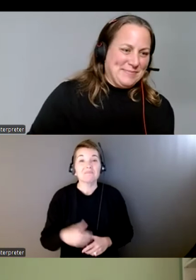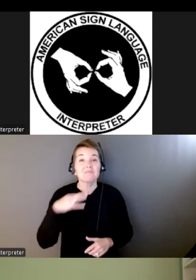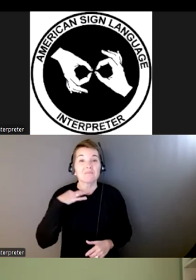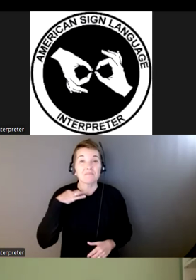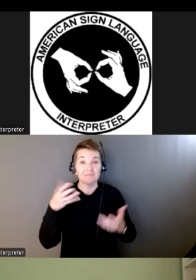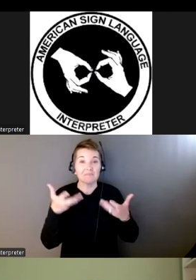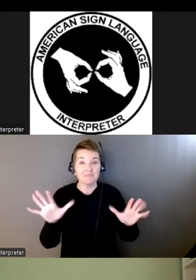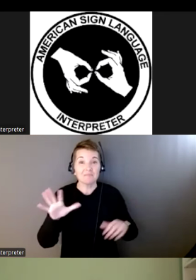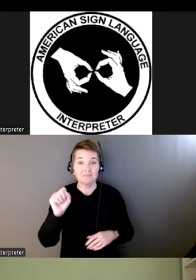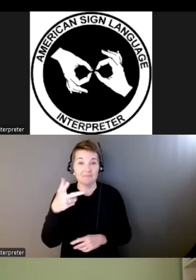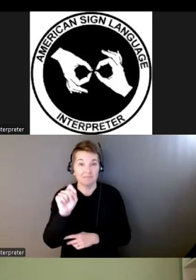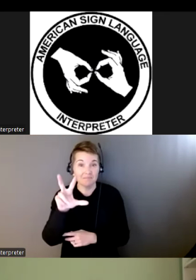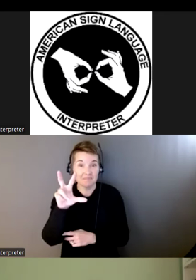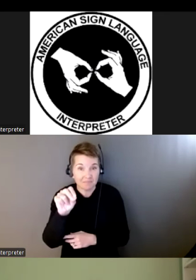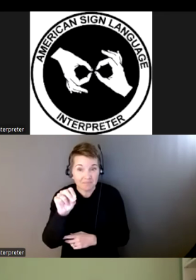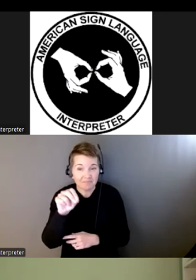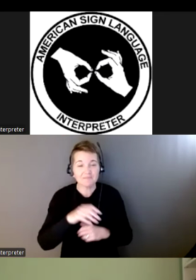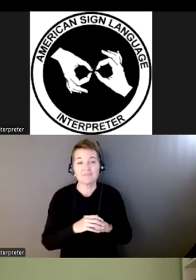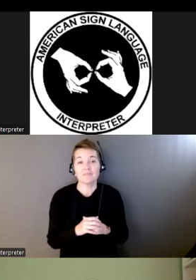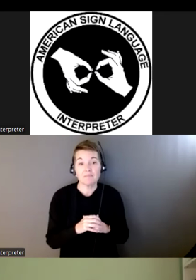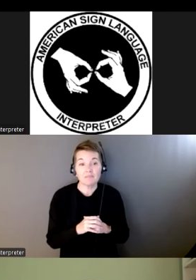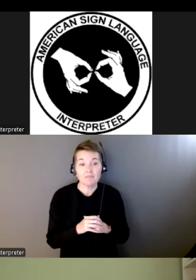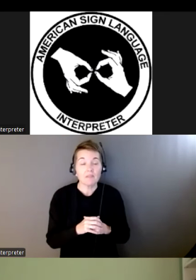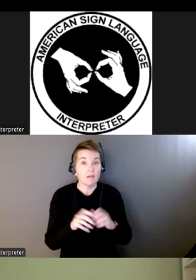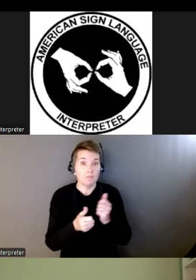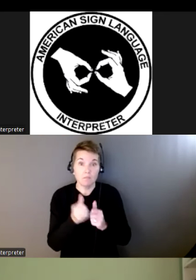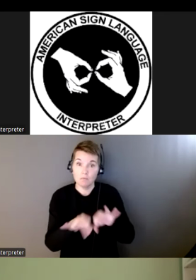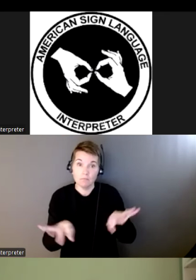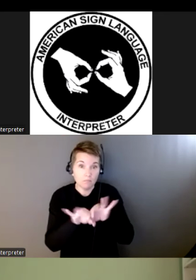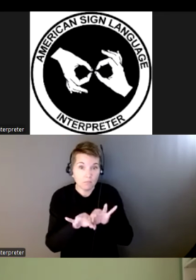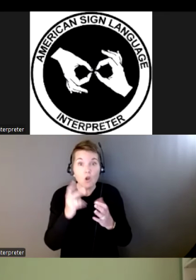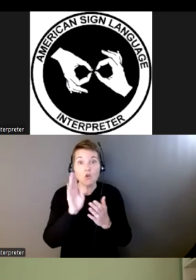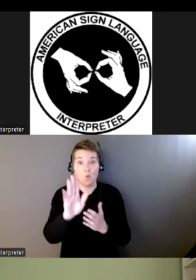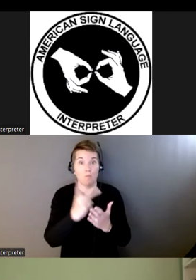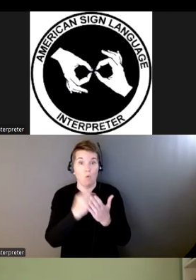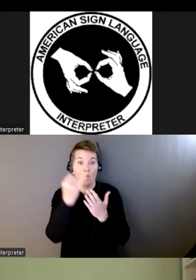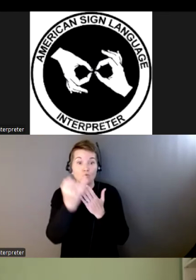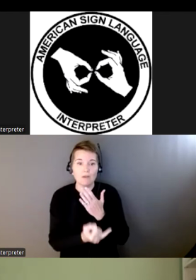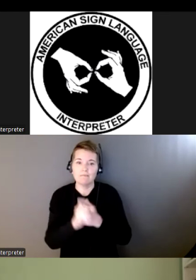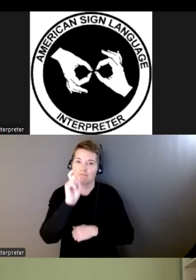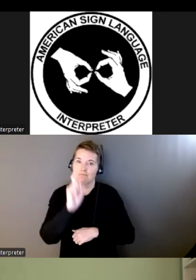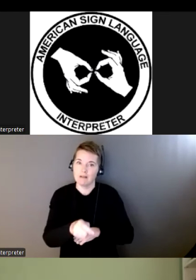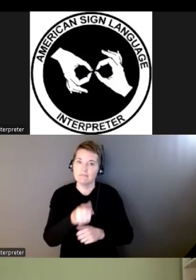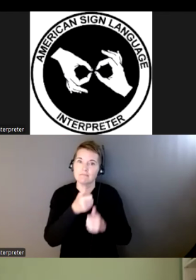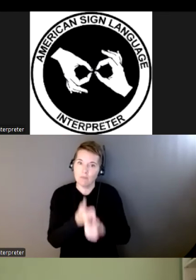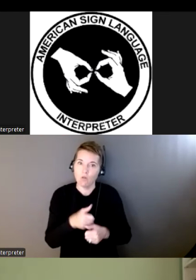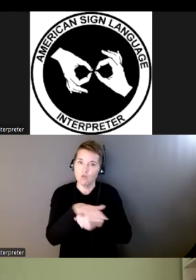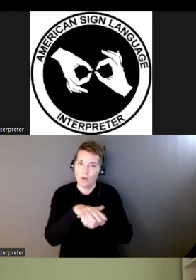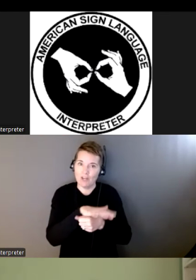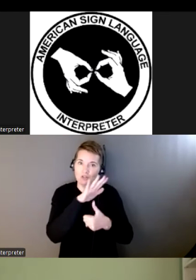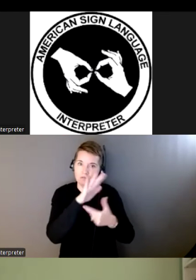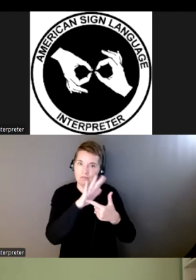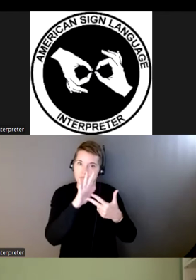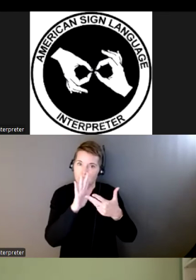that the project must take place at the assigned branches, so it's not something that you can apply